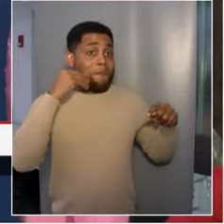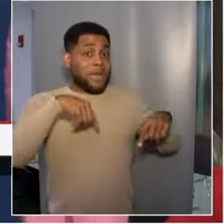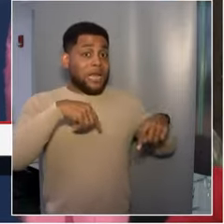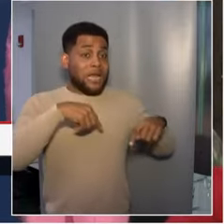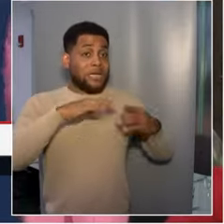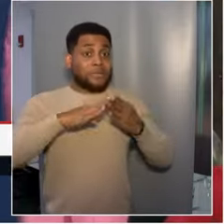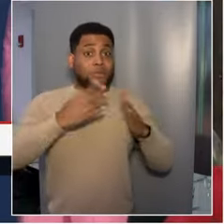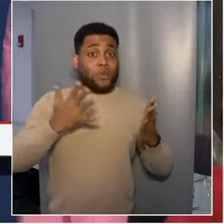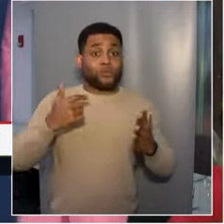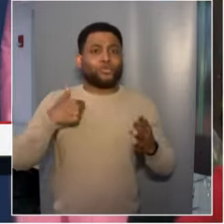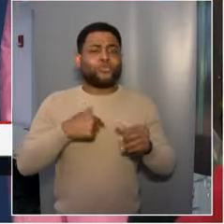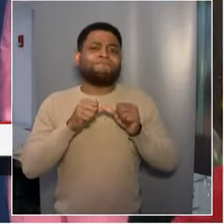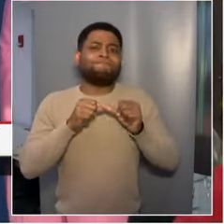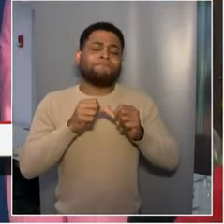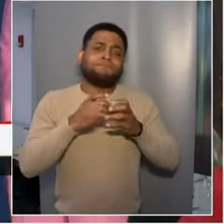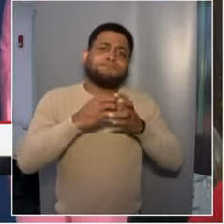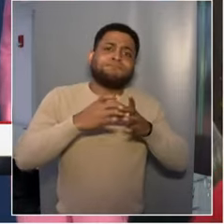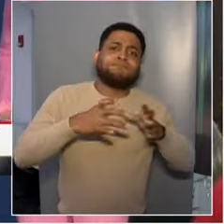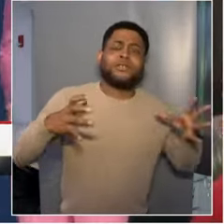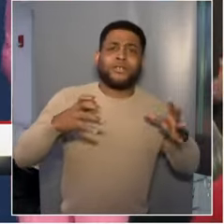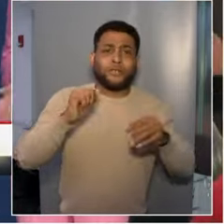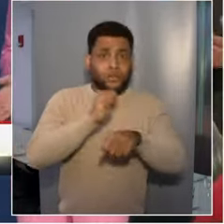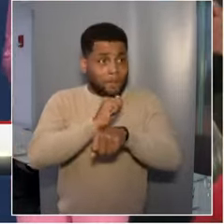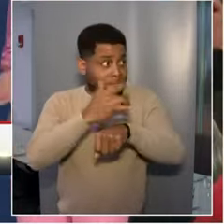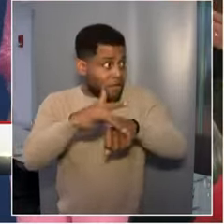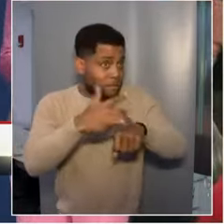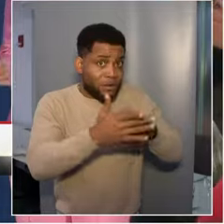growing jobs in Washington, D.C., am I right?